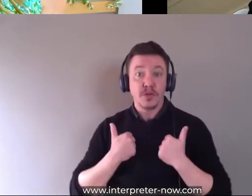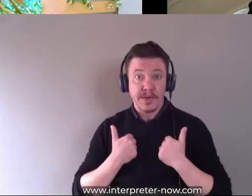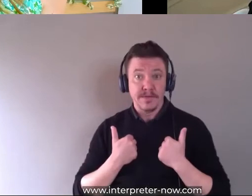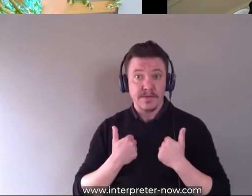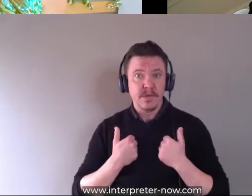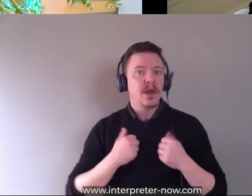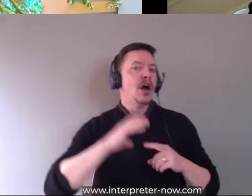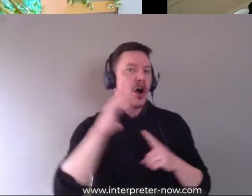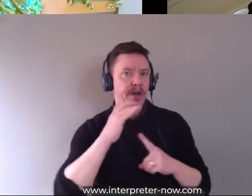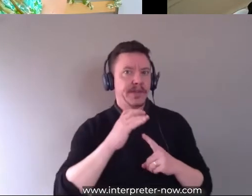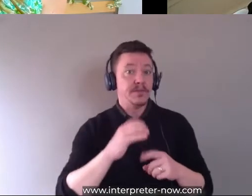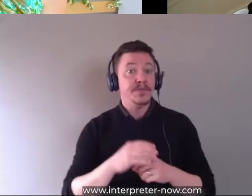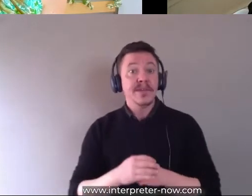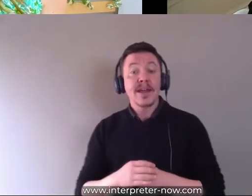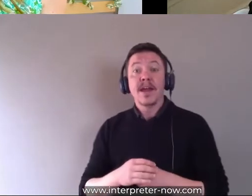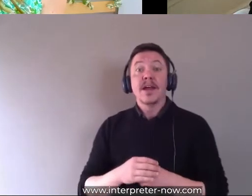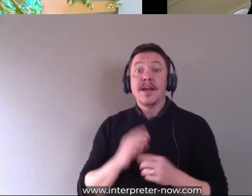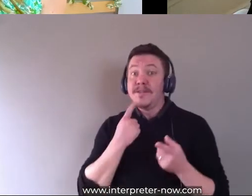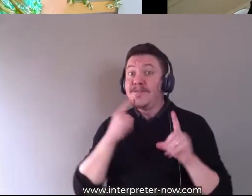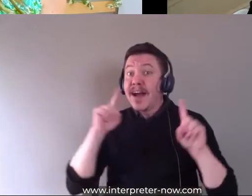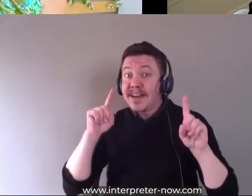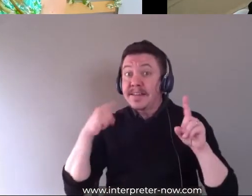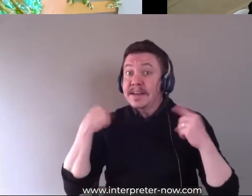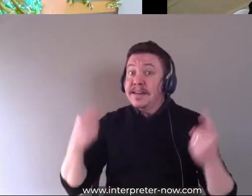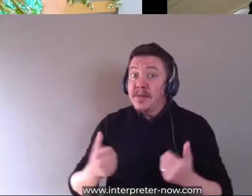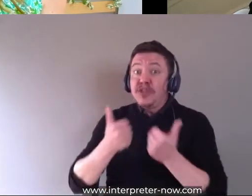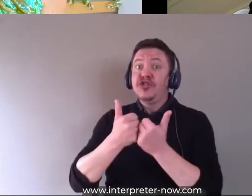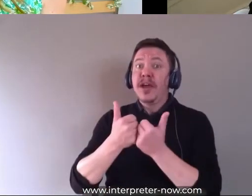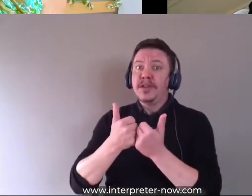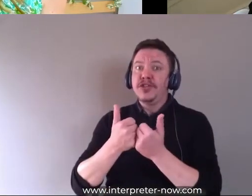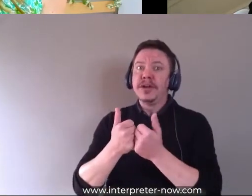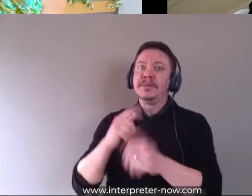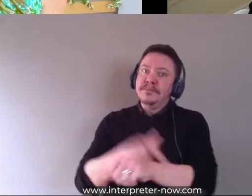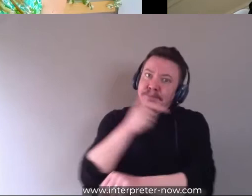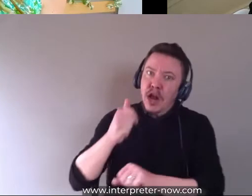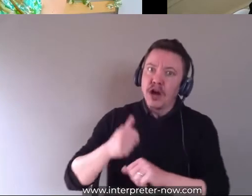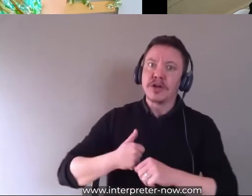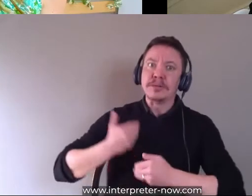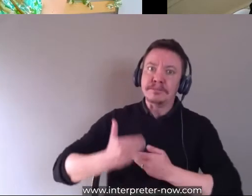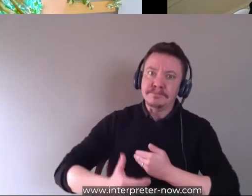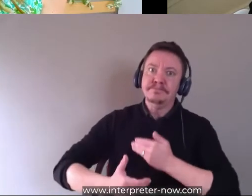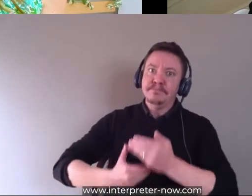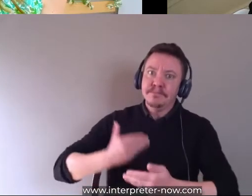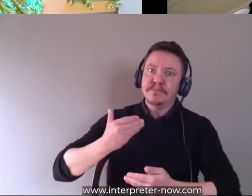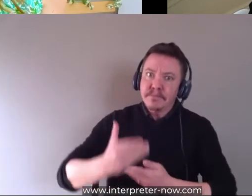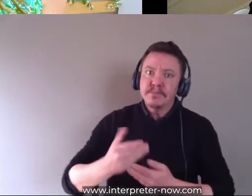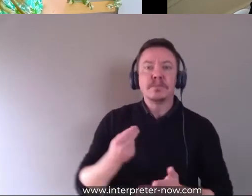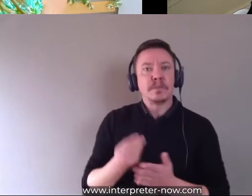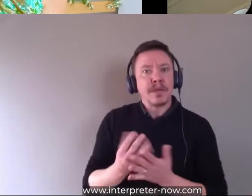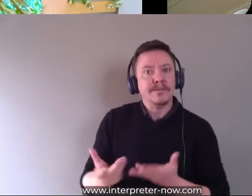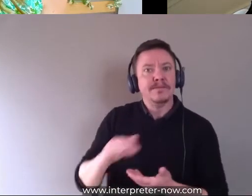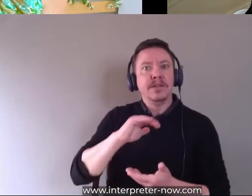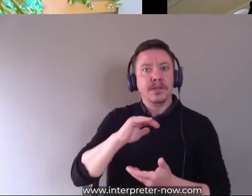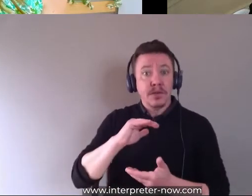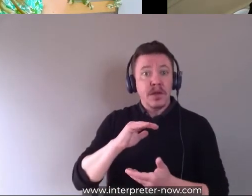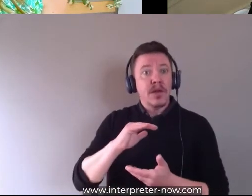Finding awesome. That has been challenging. Mm-hmm. And it's taken us longer to raise our funds than we had planned for or we would have liked. And it has